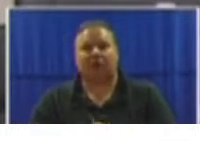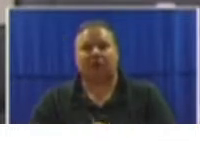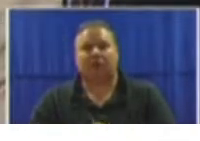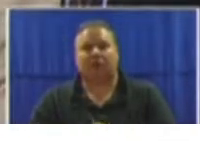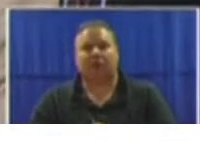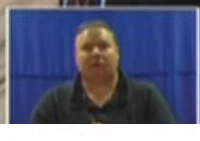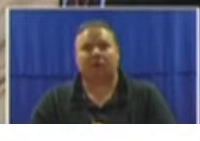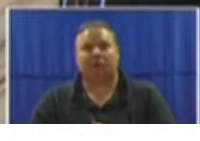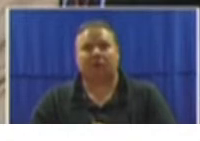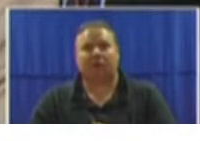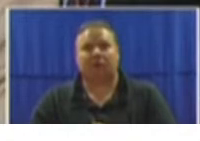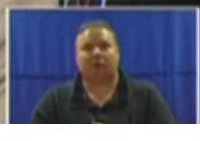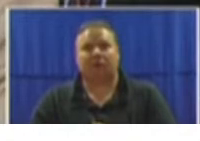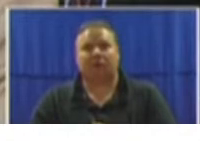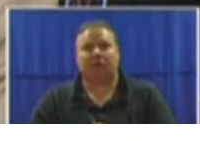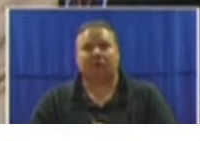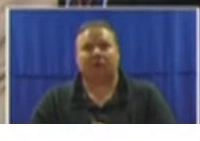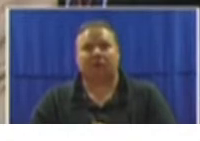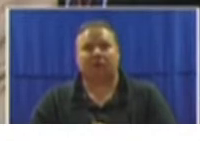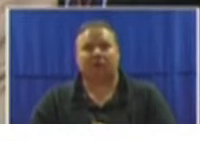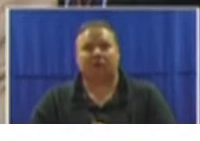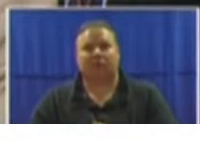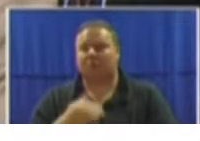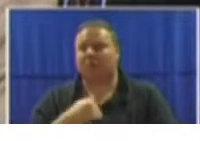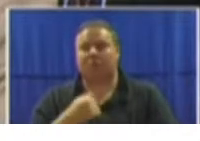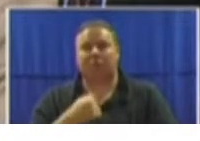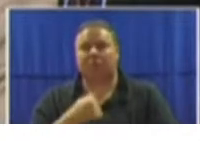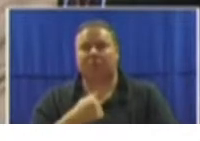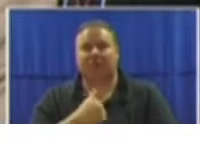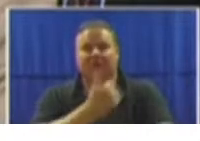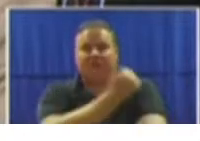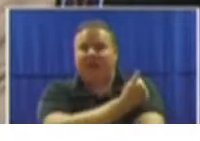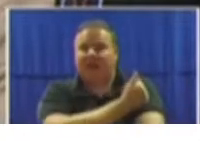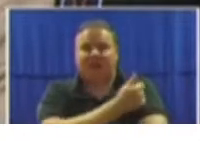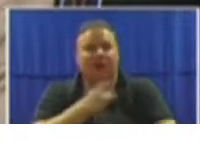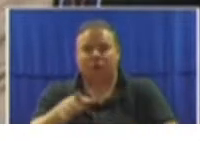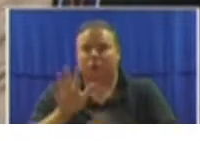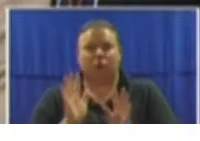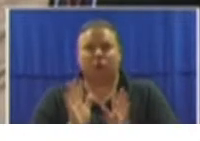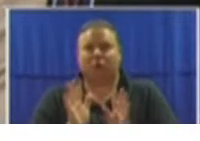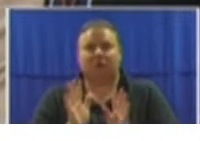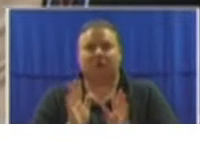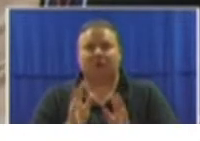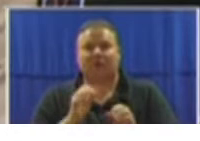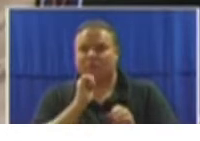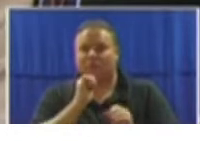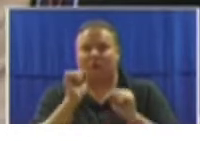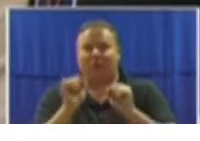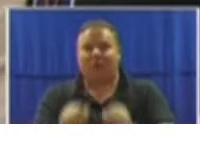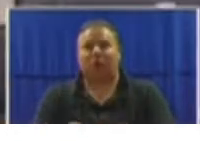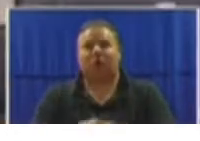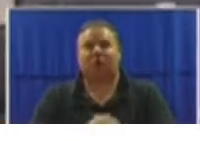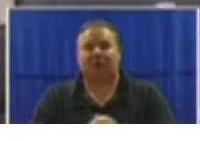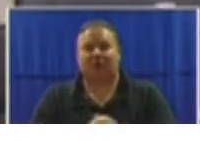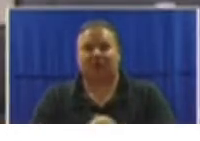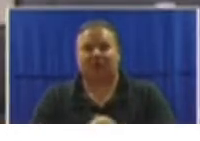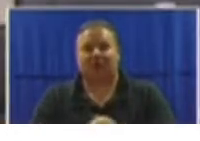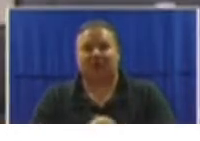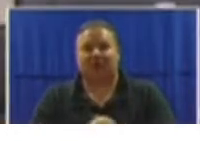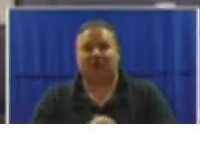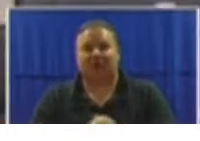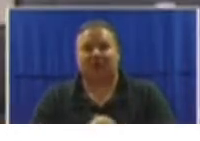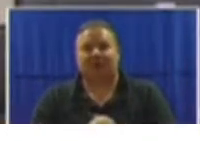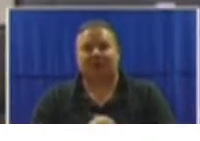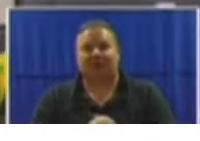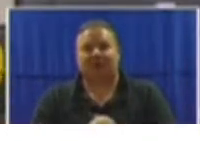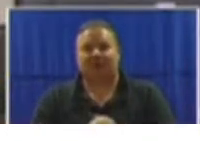need to vaccinate you. I will never vaccinate you, let alone by force. No, I won't. Take your Just seat. go and